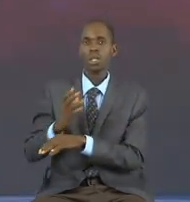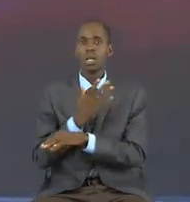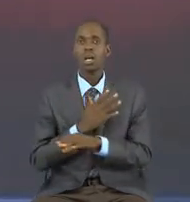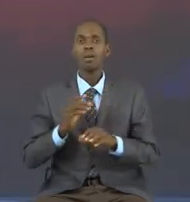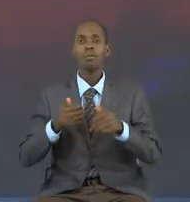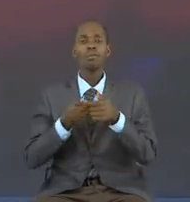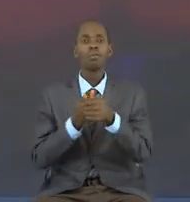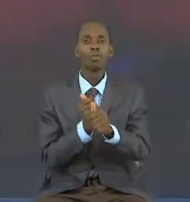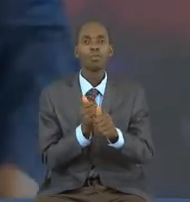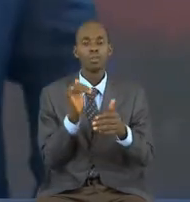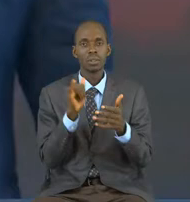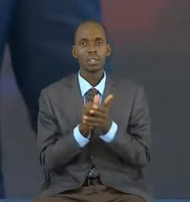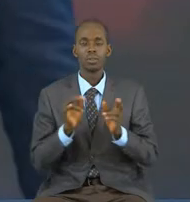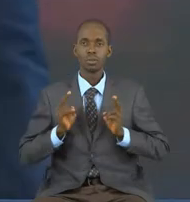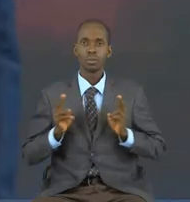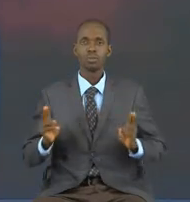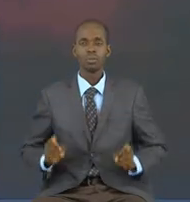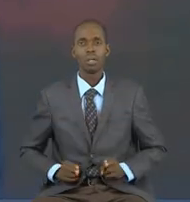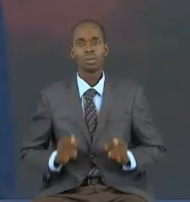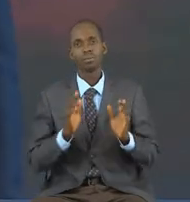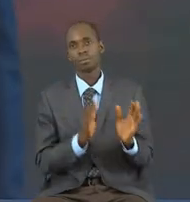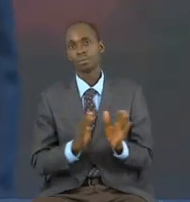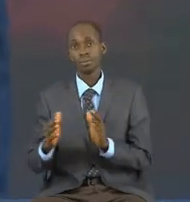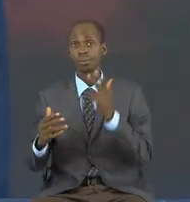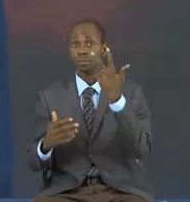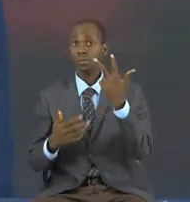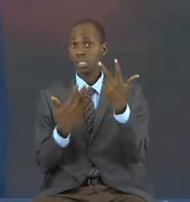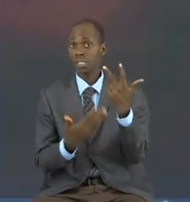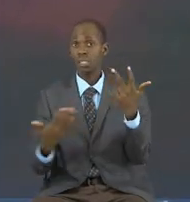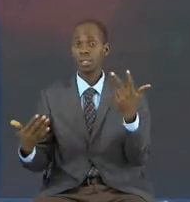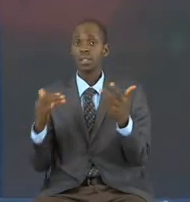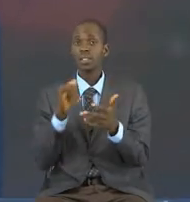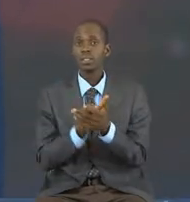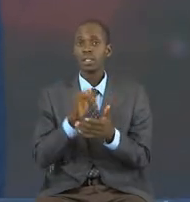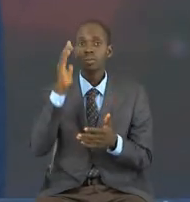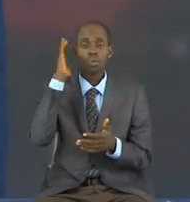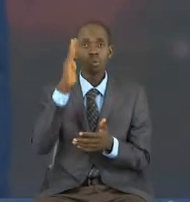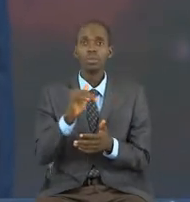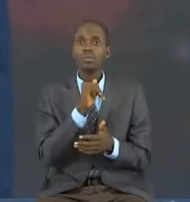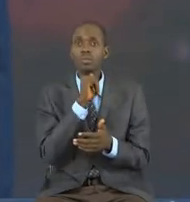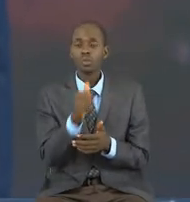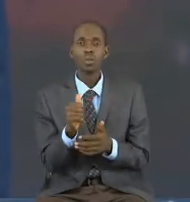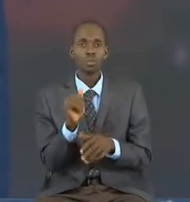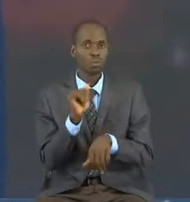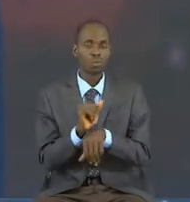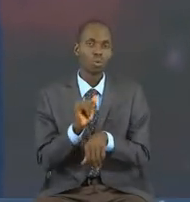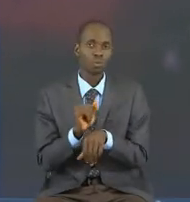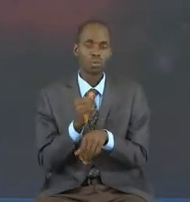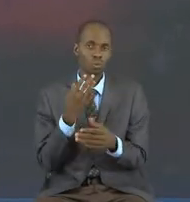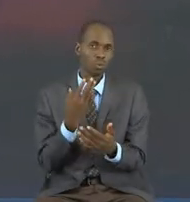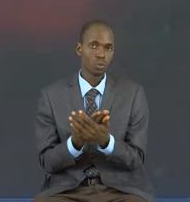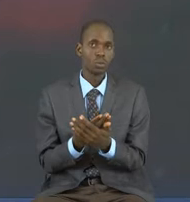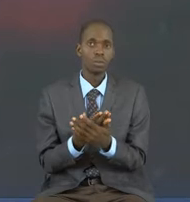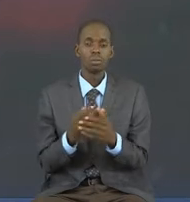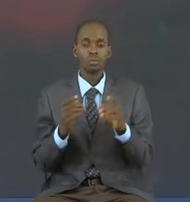human strategy. Three things that will not measure up: human spirit,